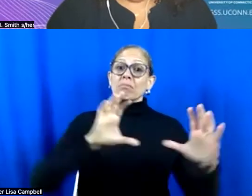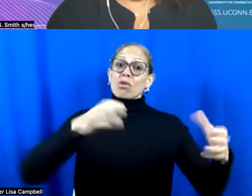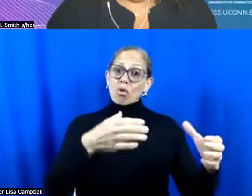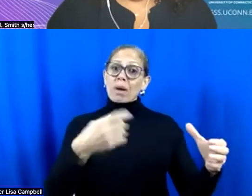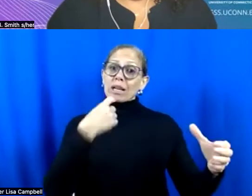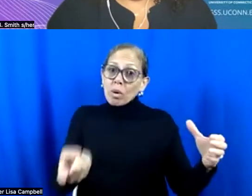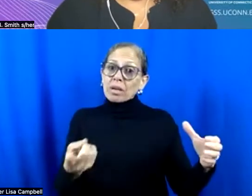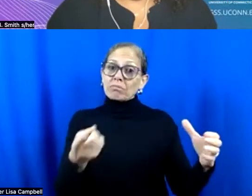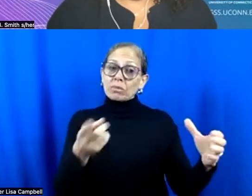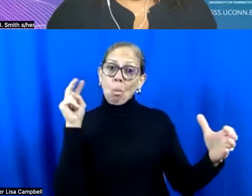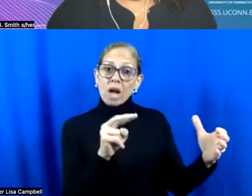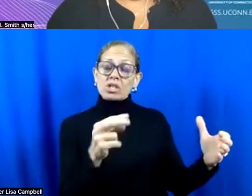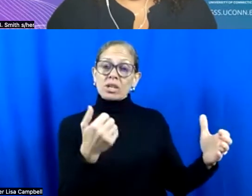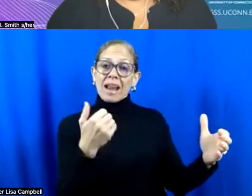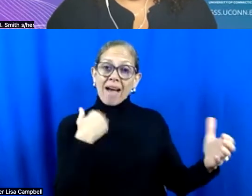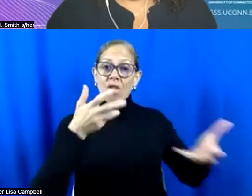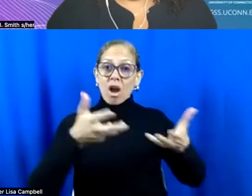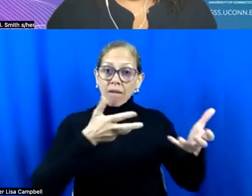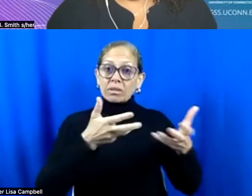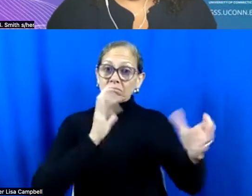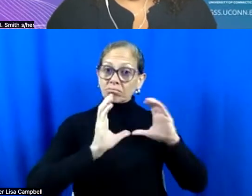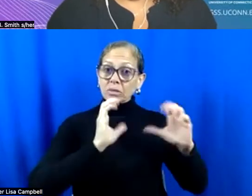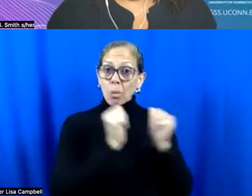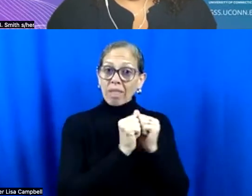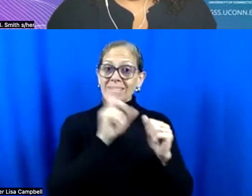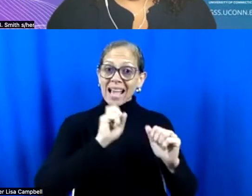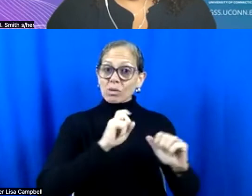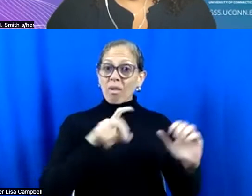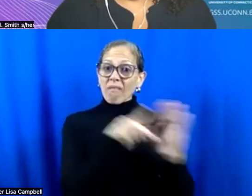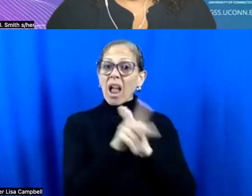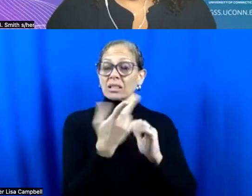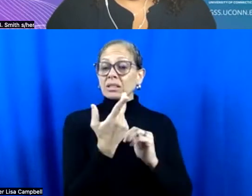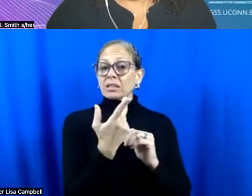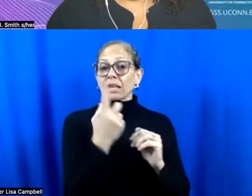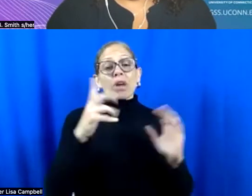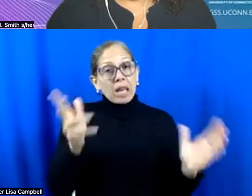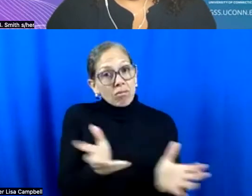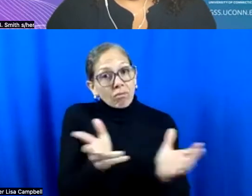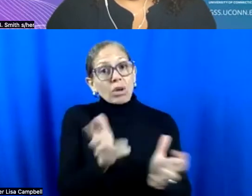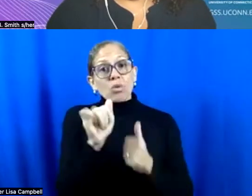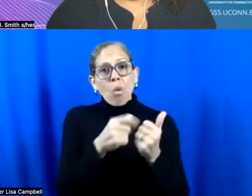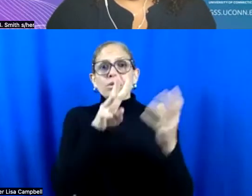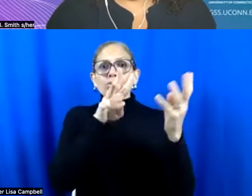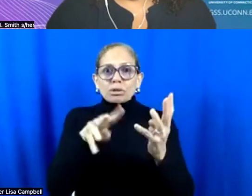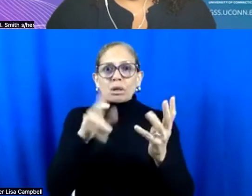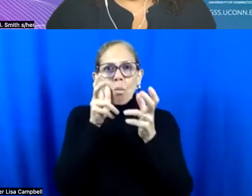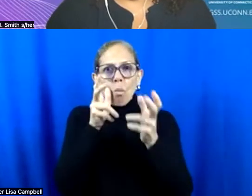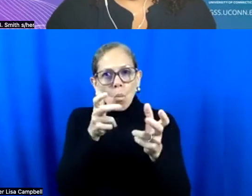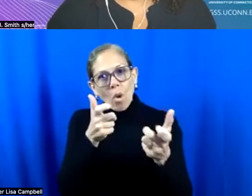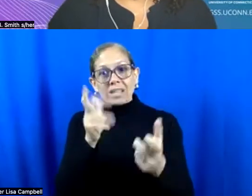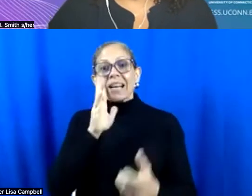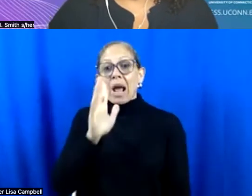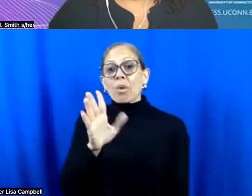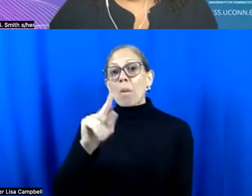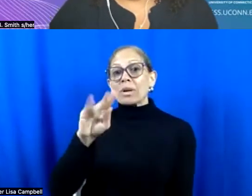conversation around sexual violence. And so I definitely encourage everyone to stream it, and I will be at the Botanical Gardens